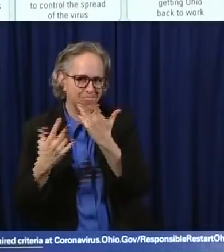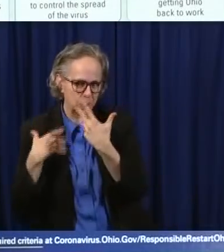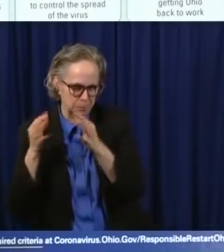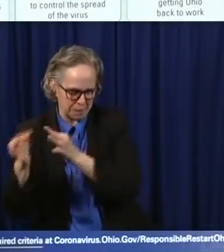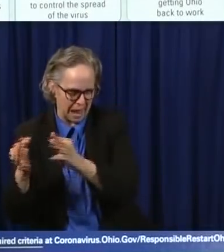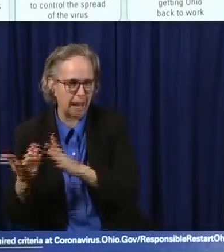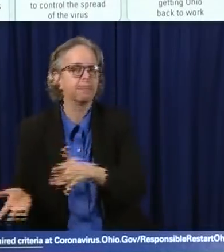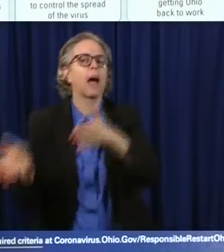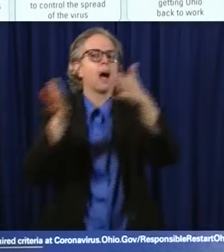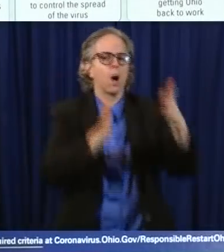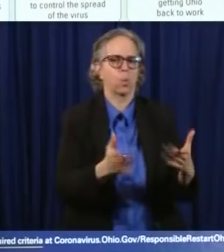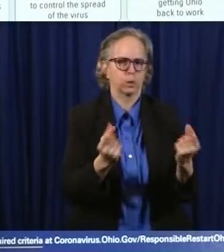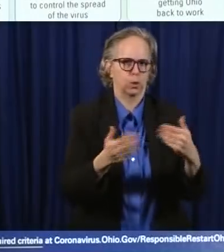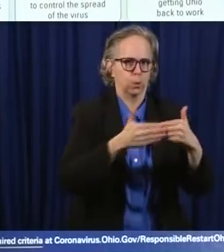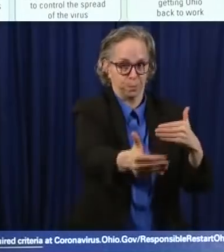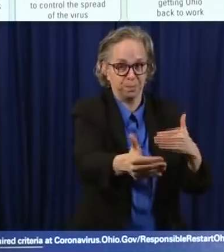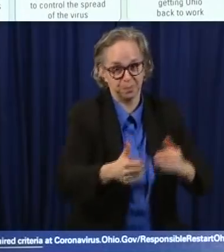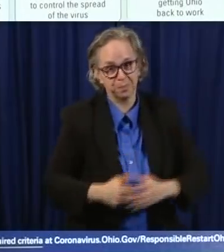And I want to talk,